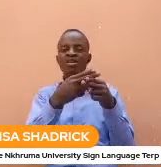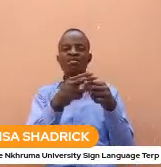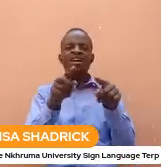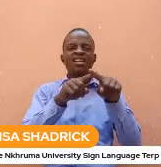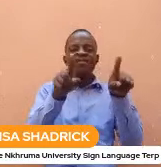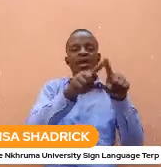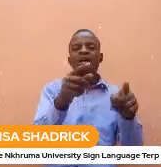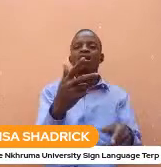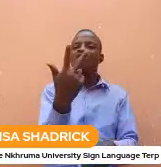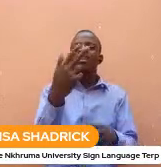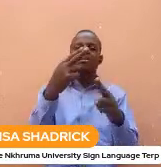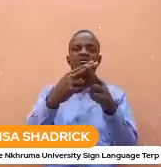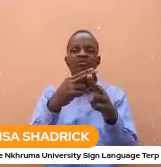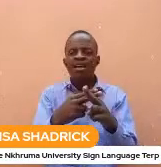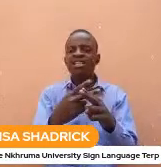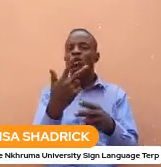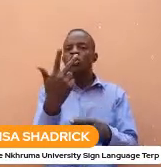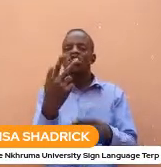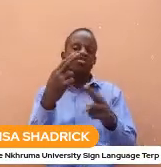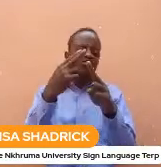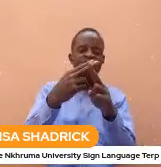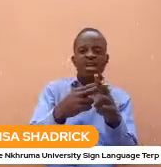3 months. Yeah.